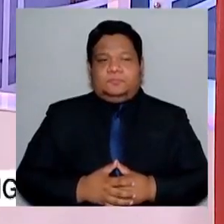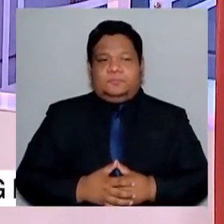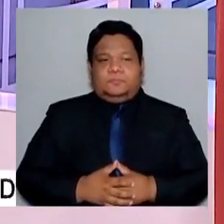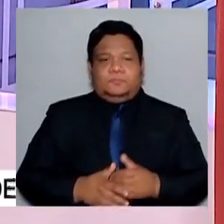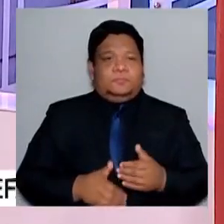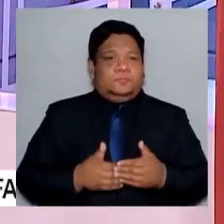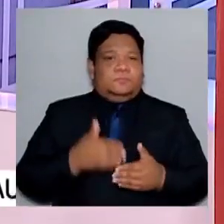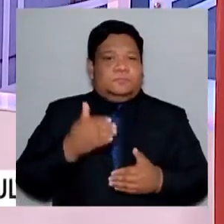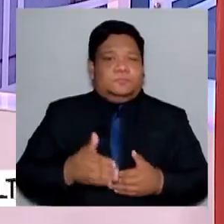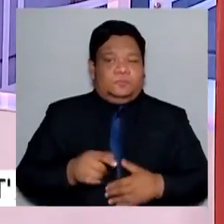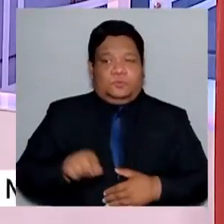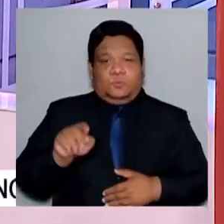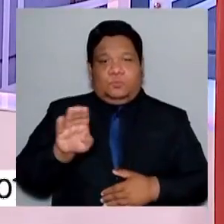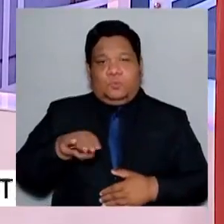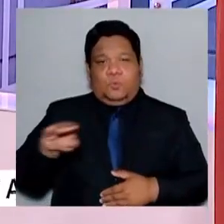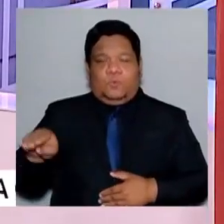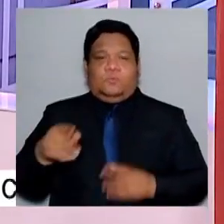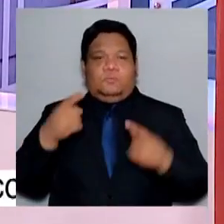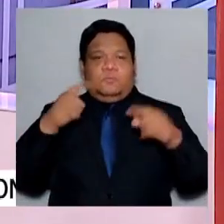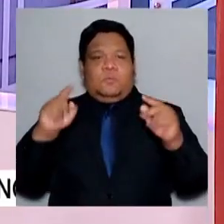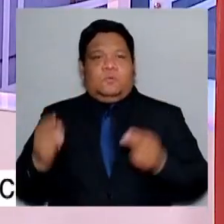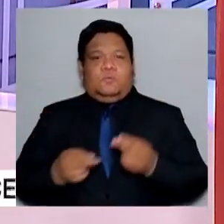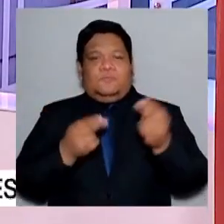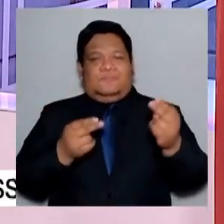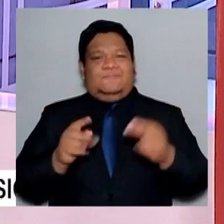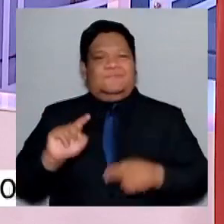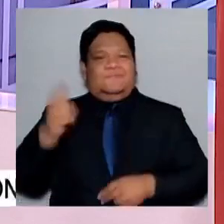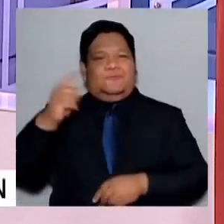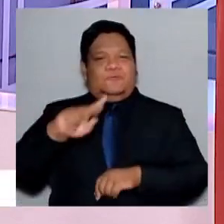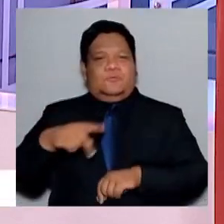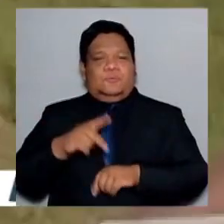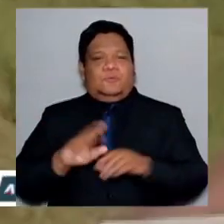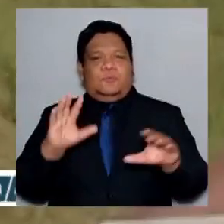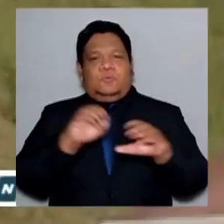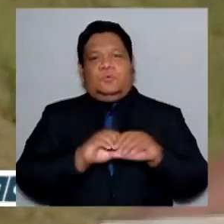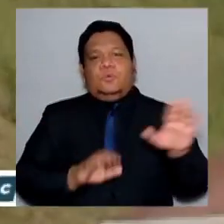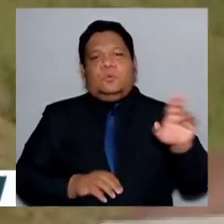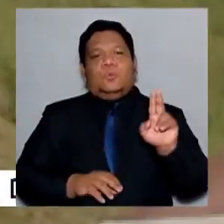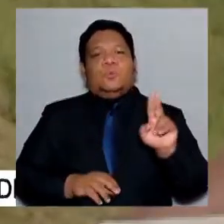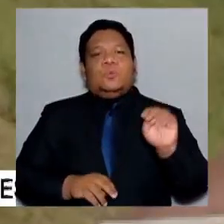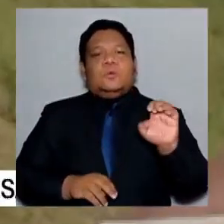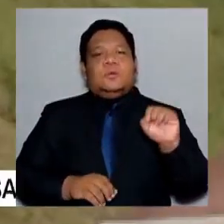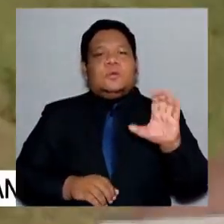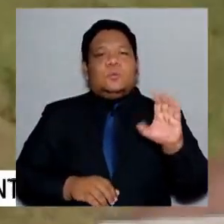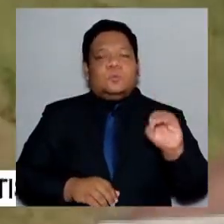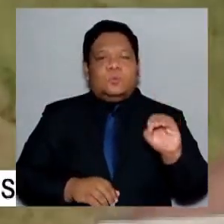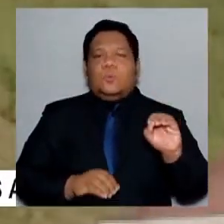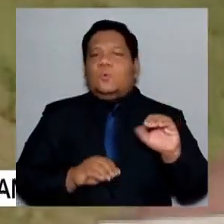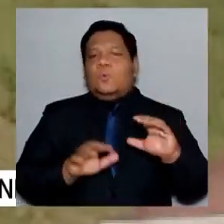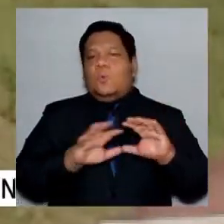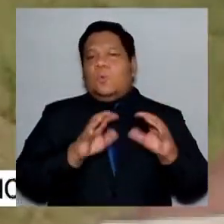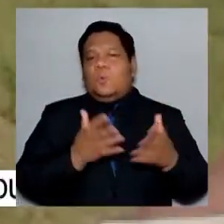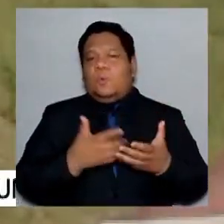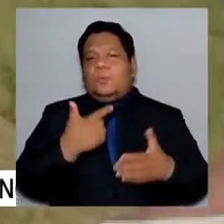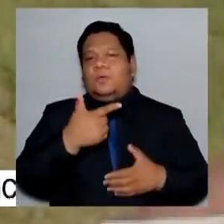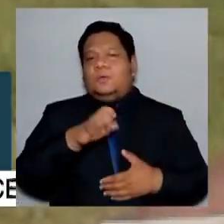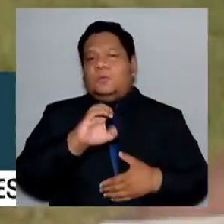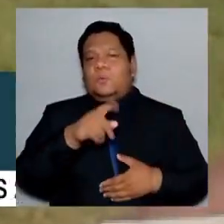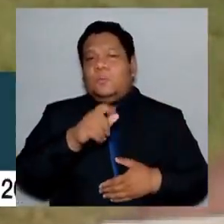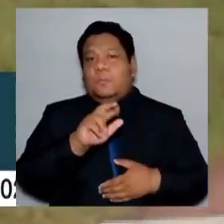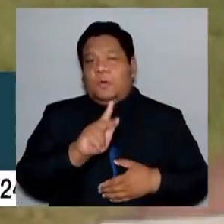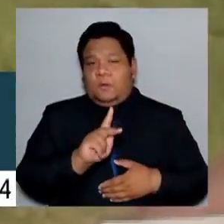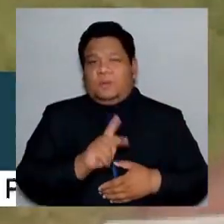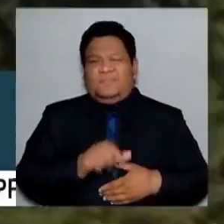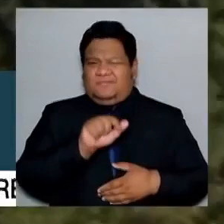nominated as the first Philippine site on UNESCO's list of global geoparks. The list recognizes areas that